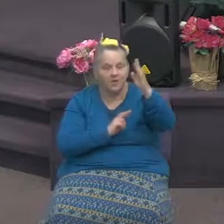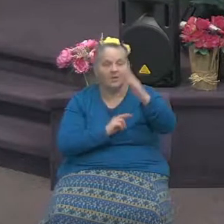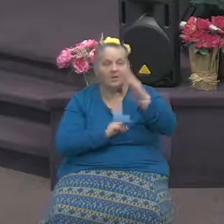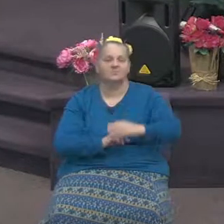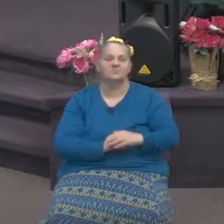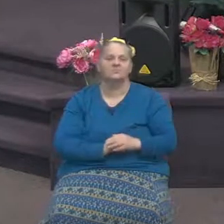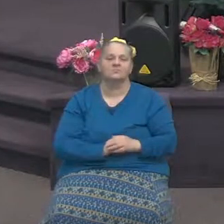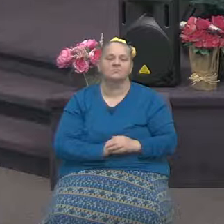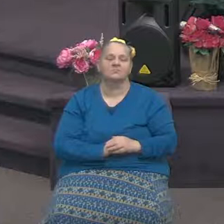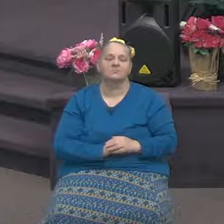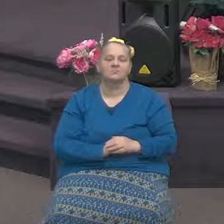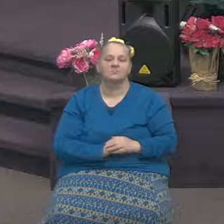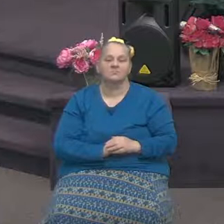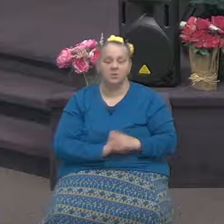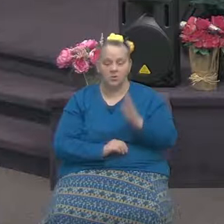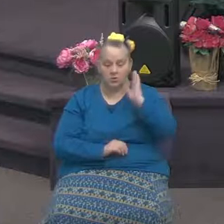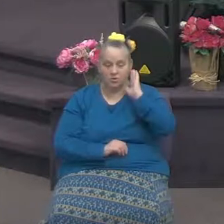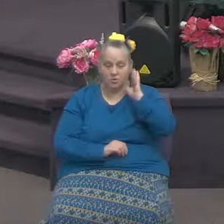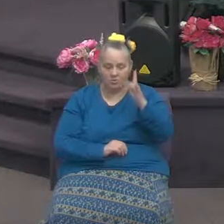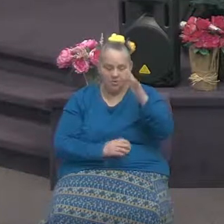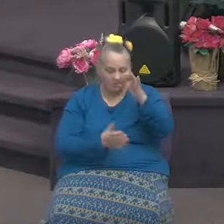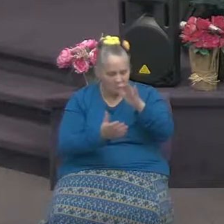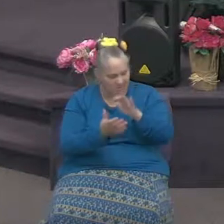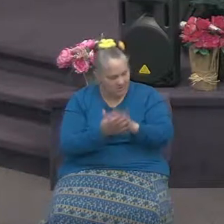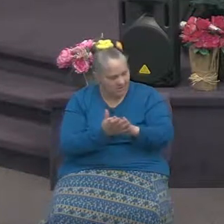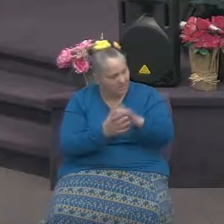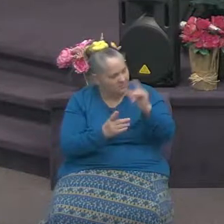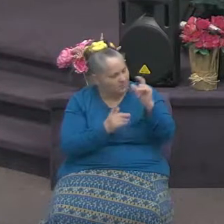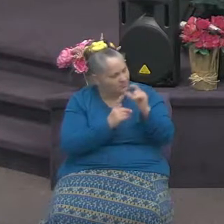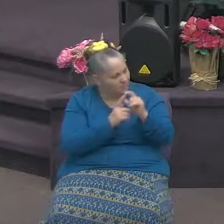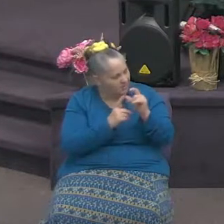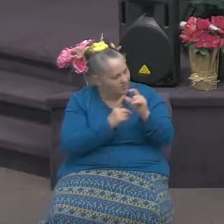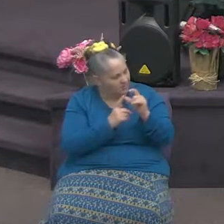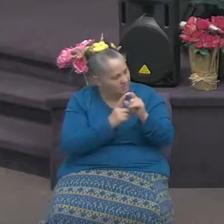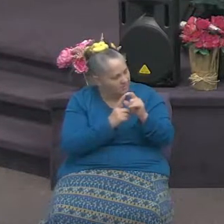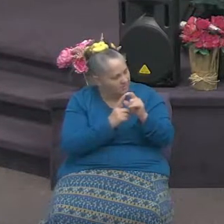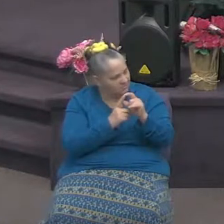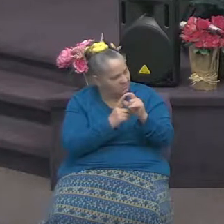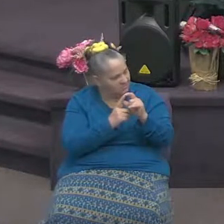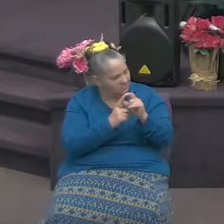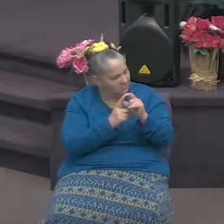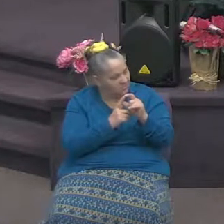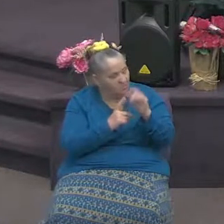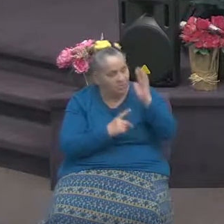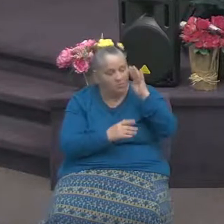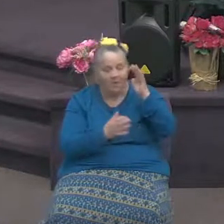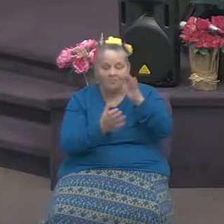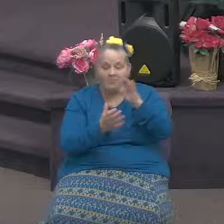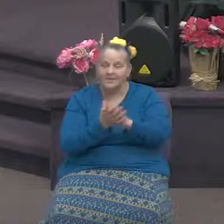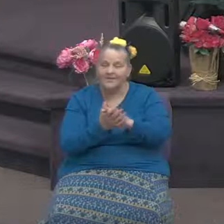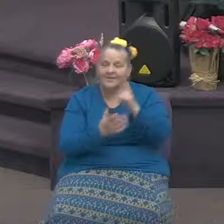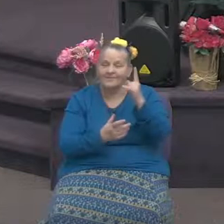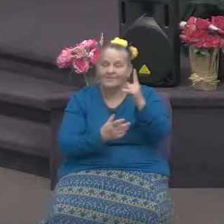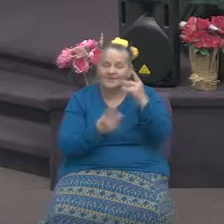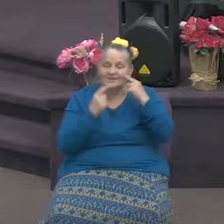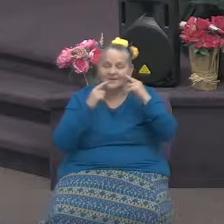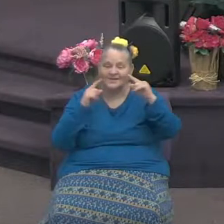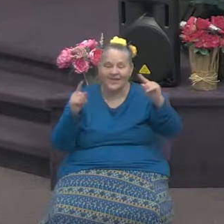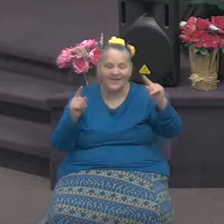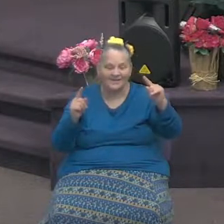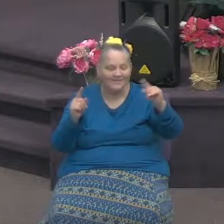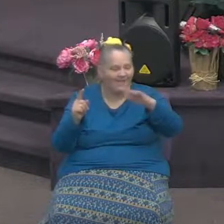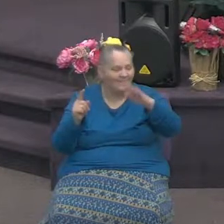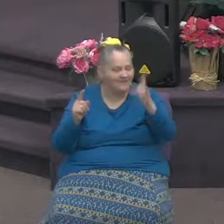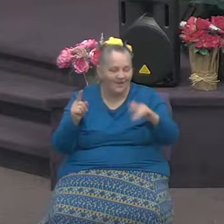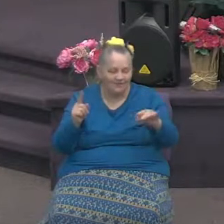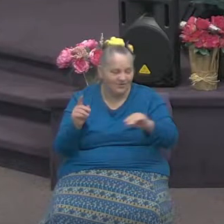God. You will believe his word. You will believe him when he declares to you, I